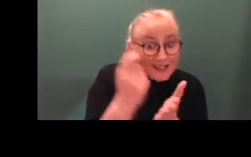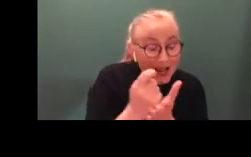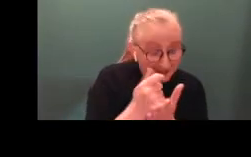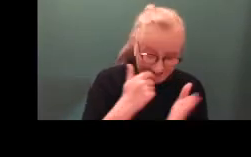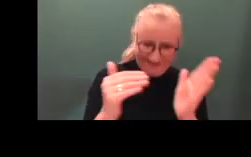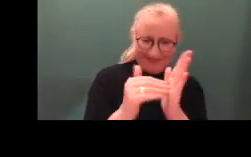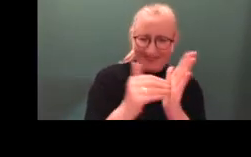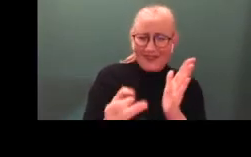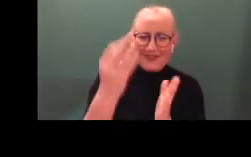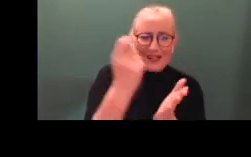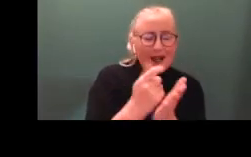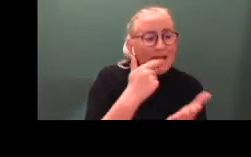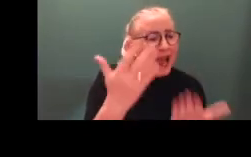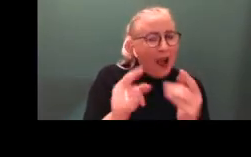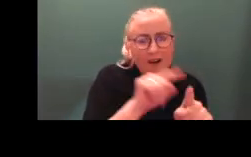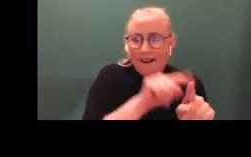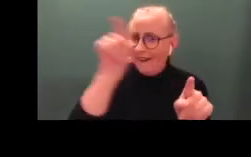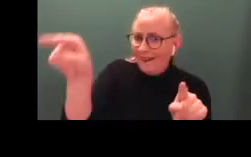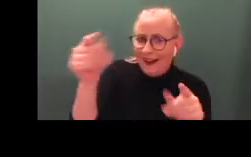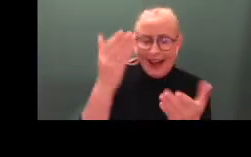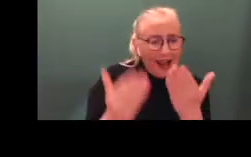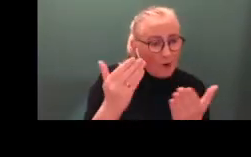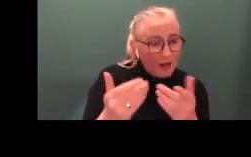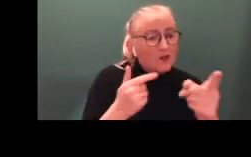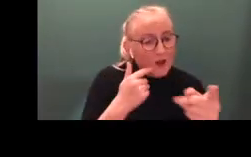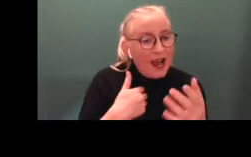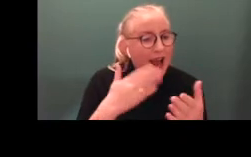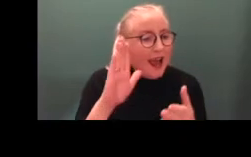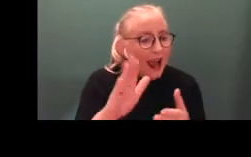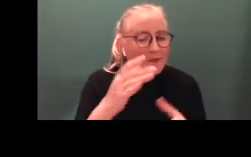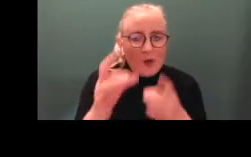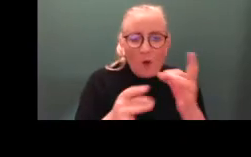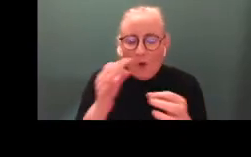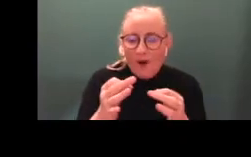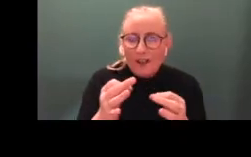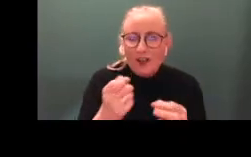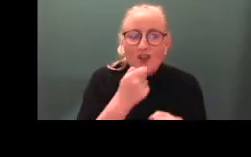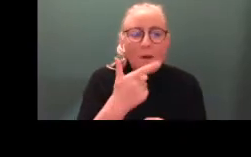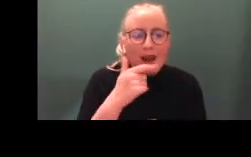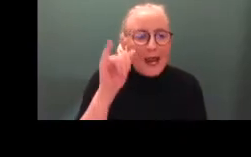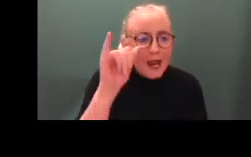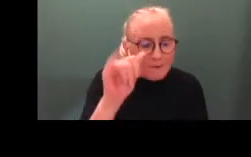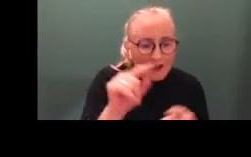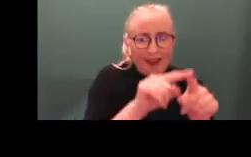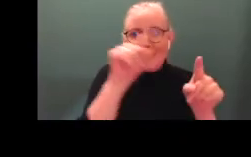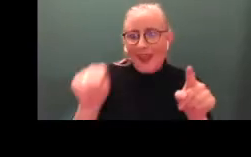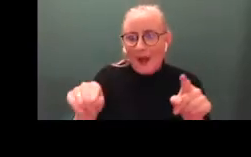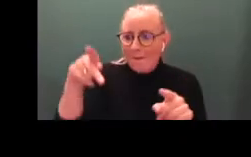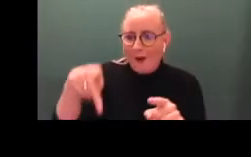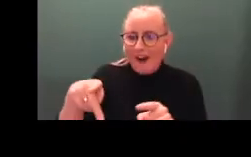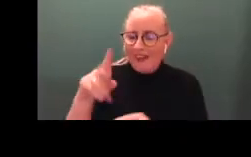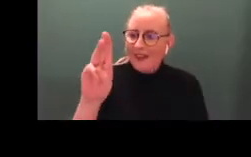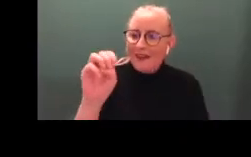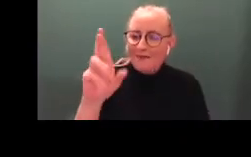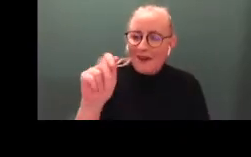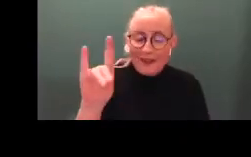So how did you get over there? I had to go to Dublin Airport, then on to Perth. Wow.